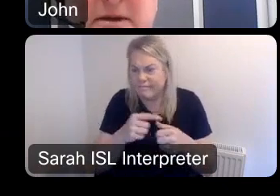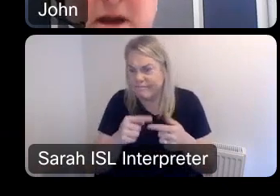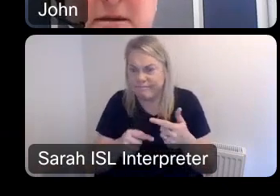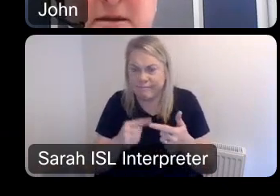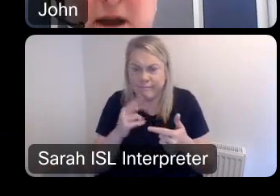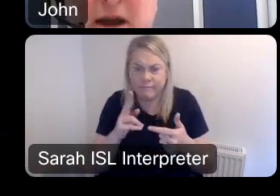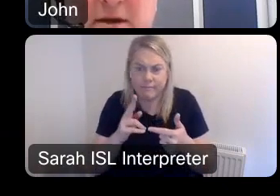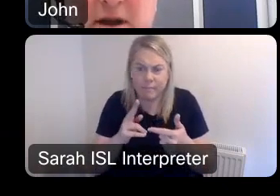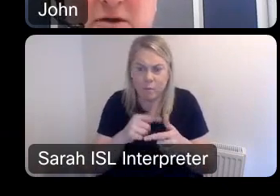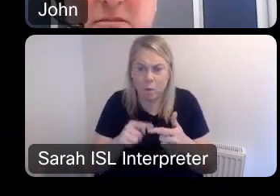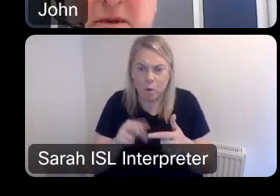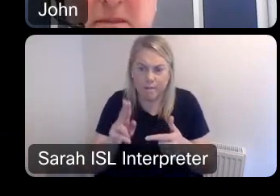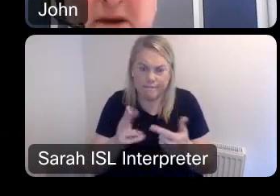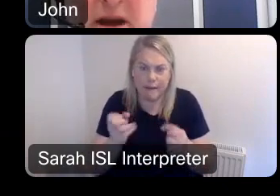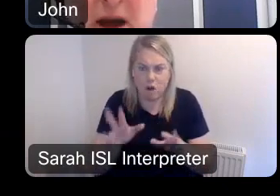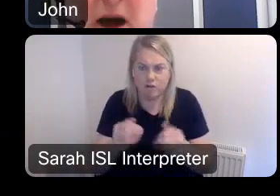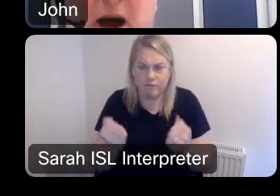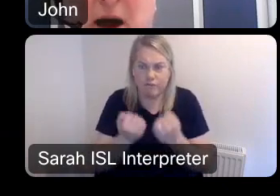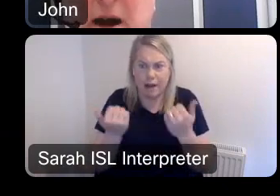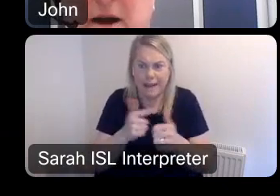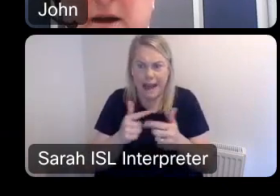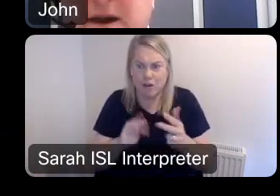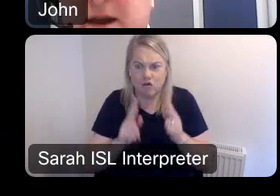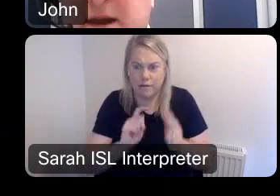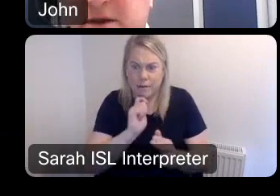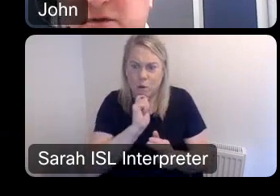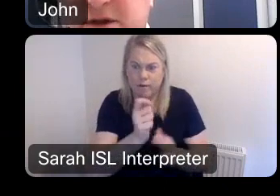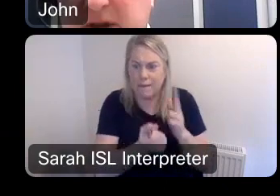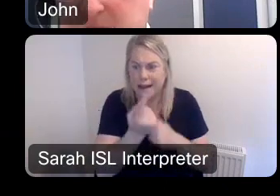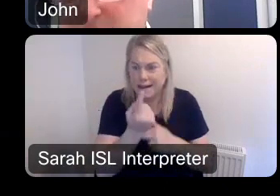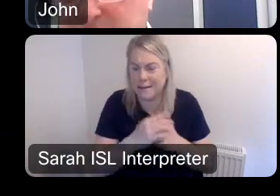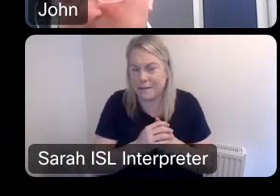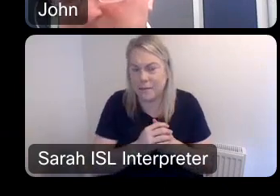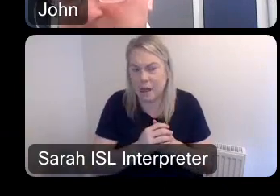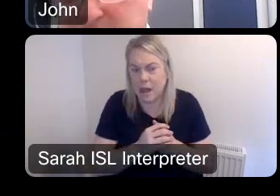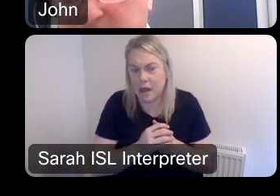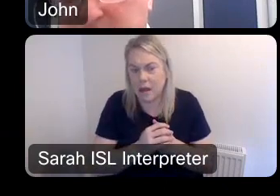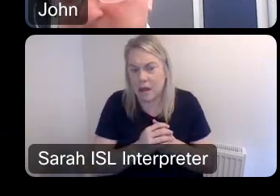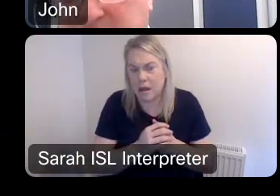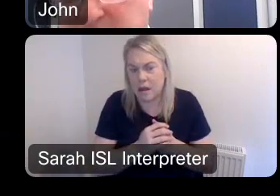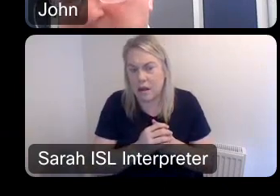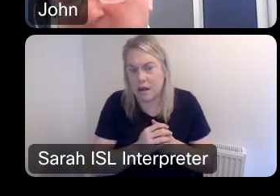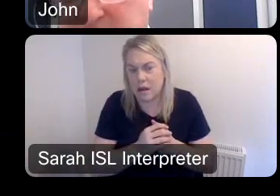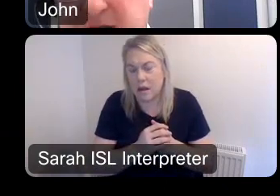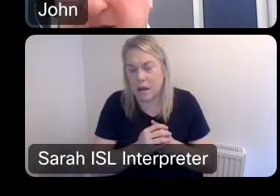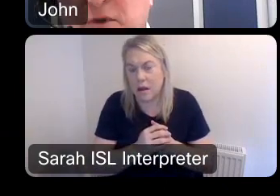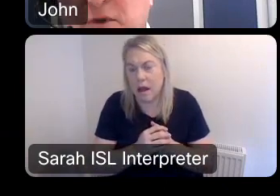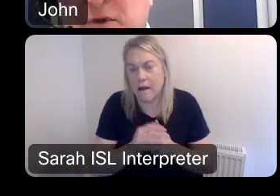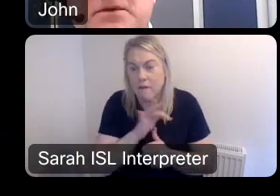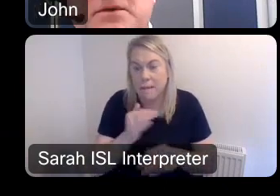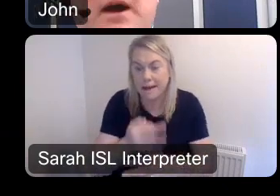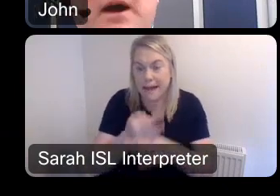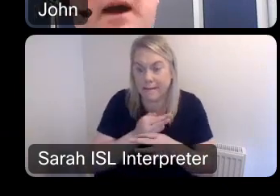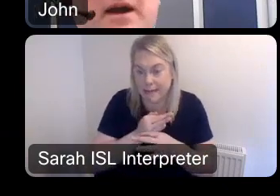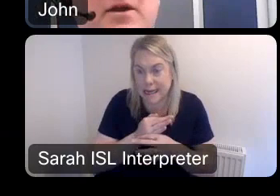has happened and should be made. I think it's interesting here. I think from the patient safety point of view,